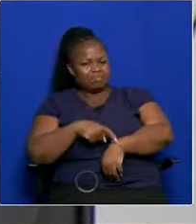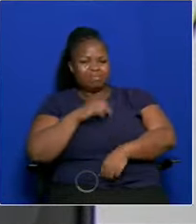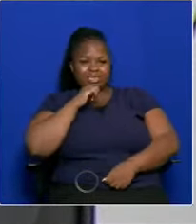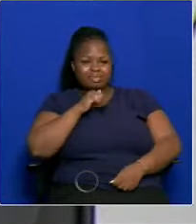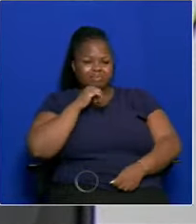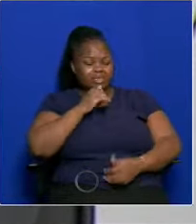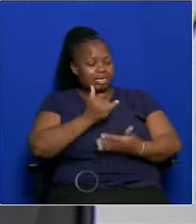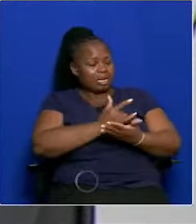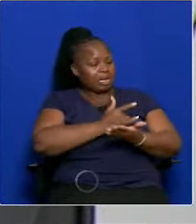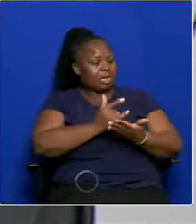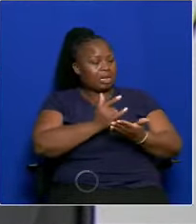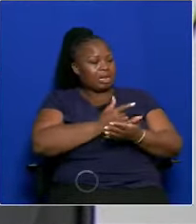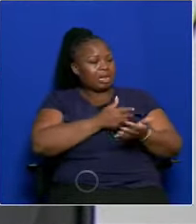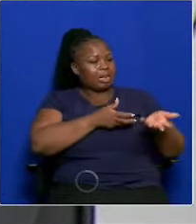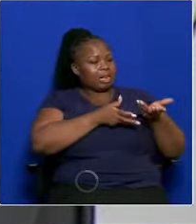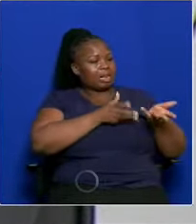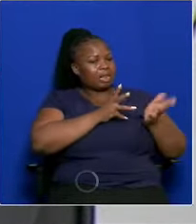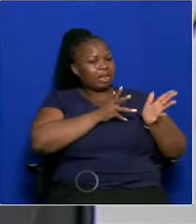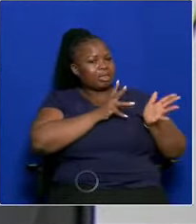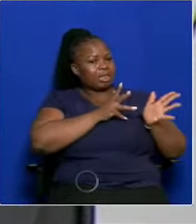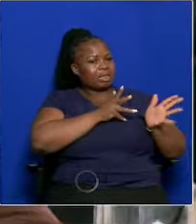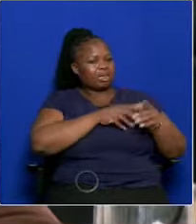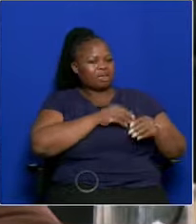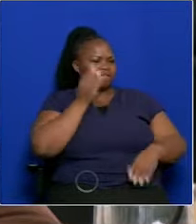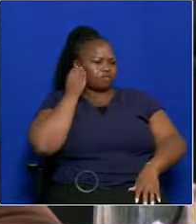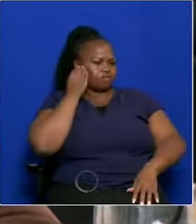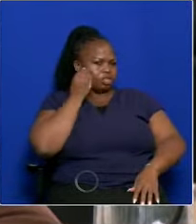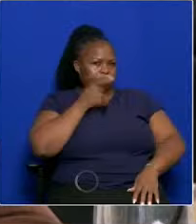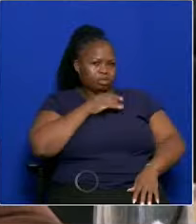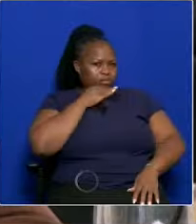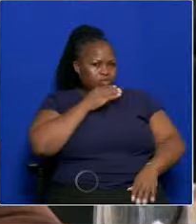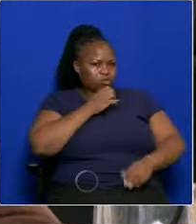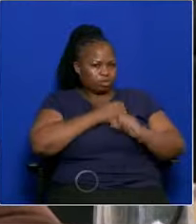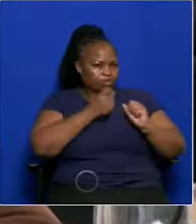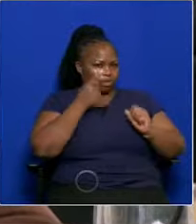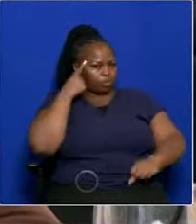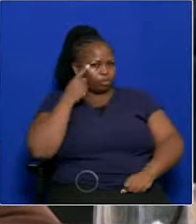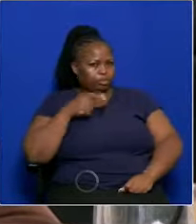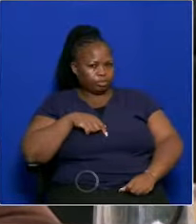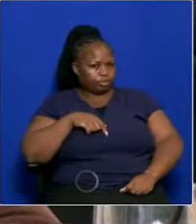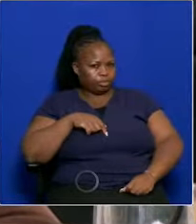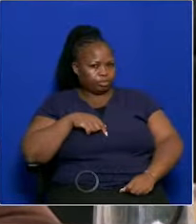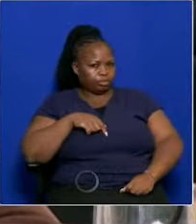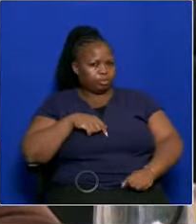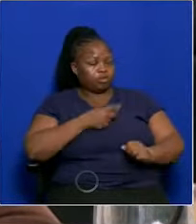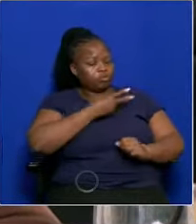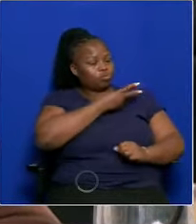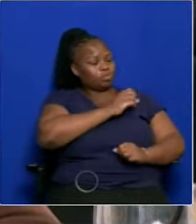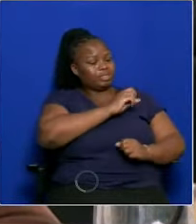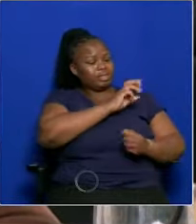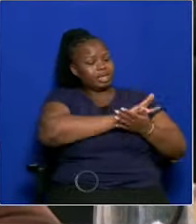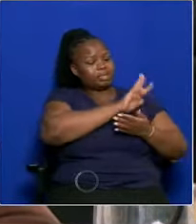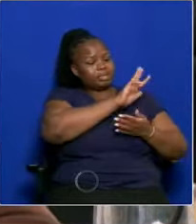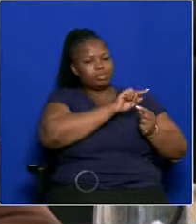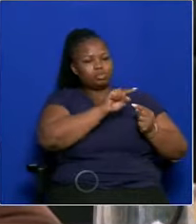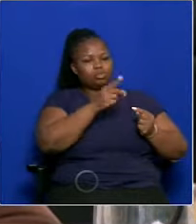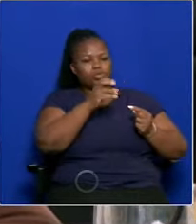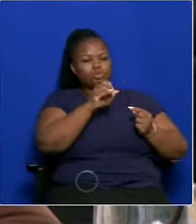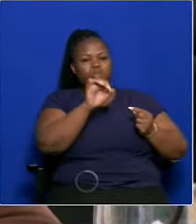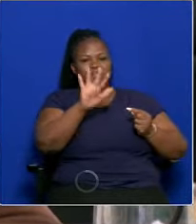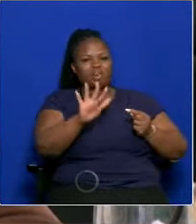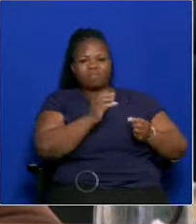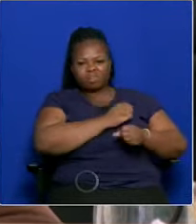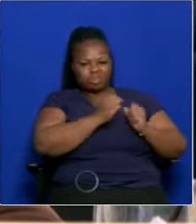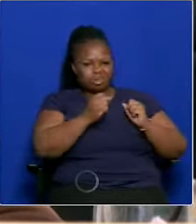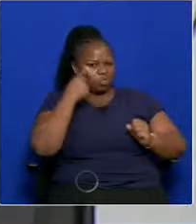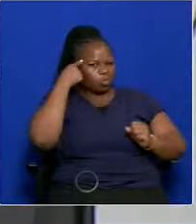matter what kind of information he gave you, it simply never dawned on you between 2019 and 2025 to do a